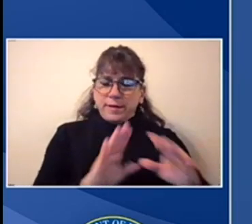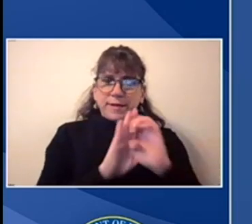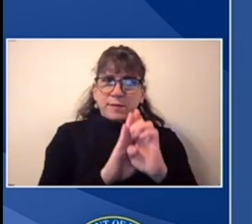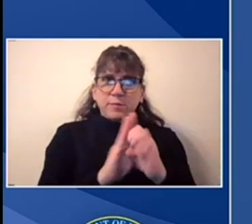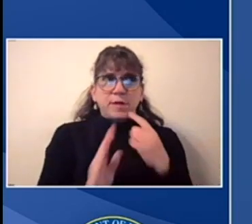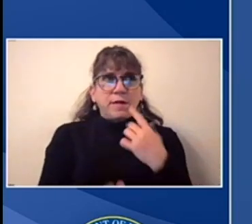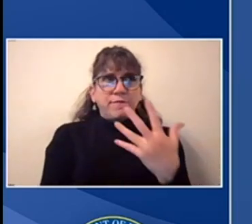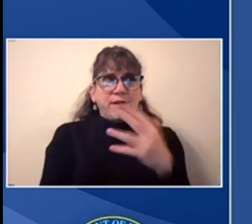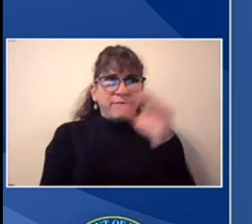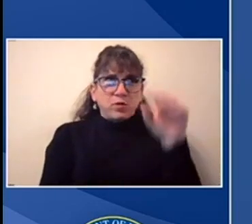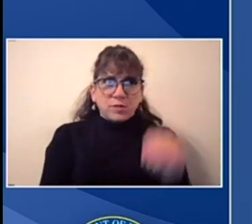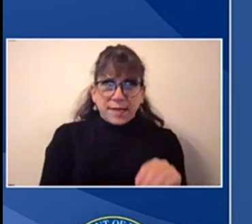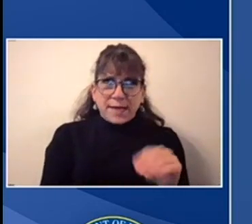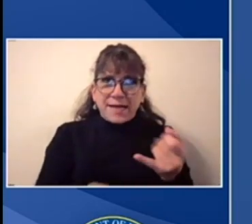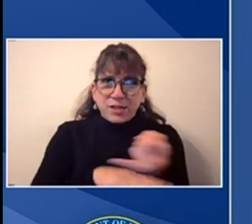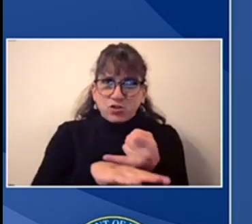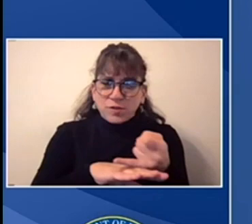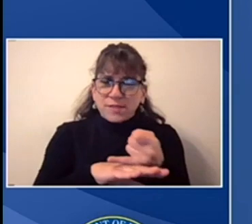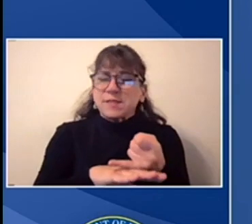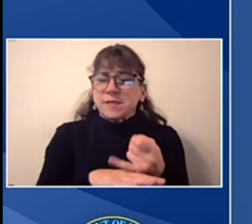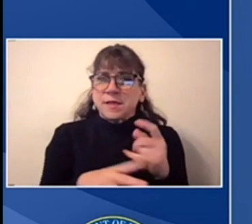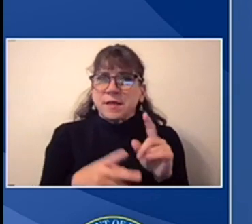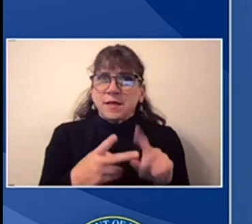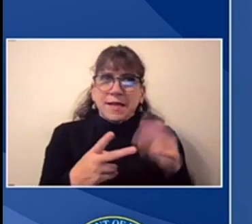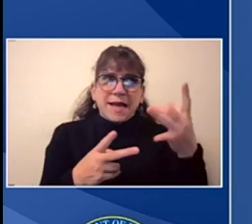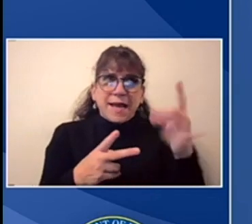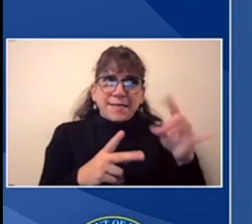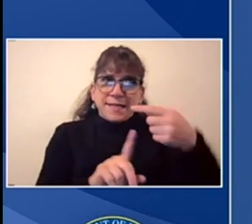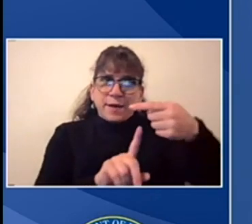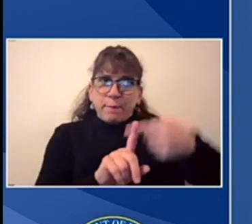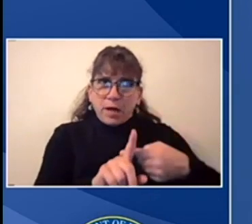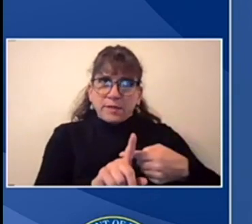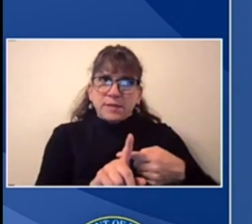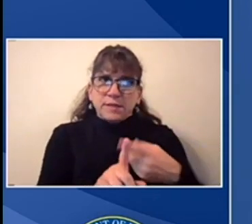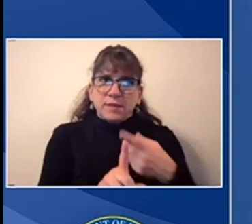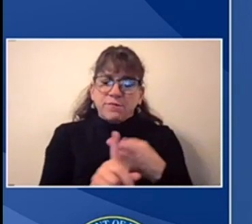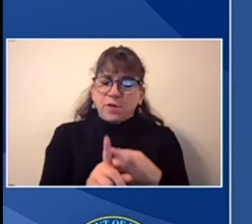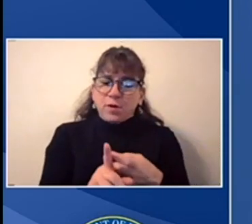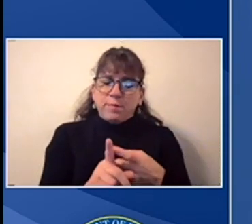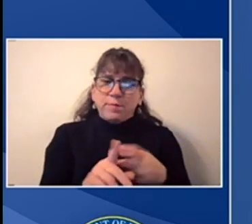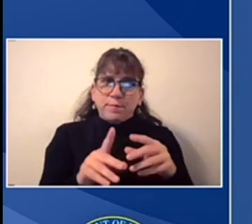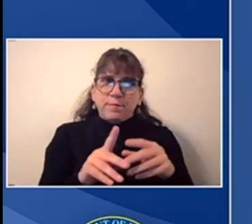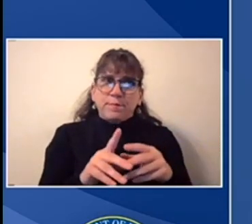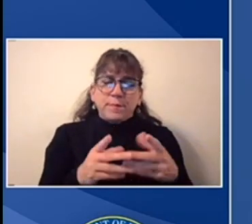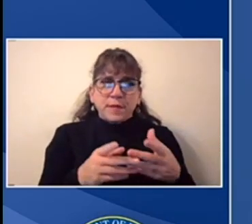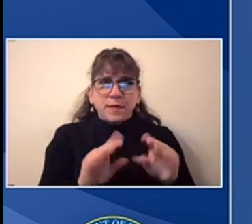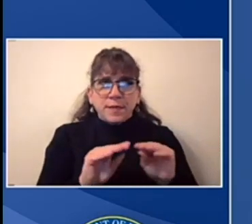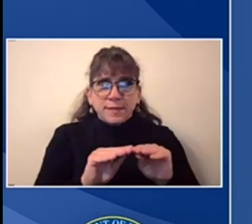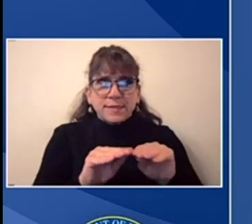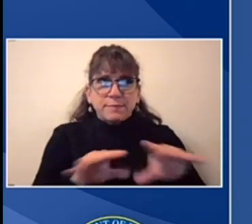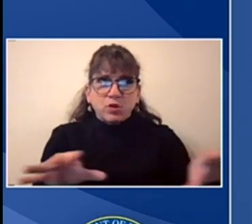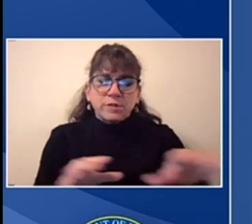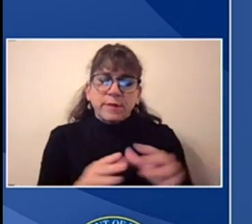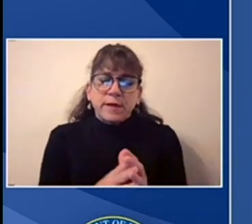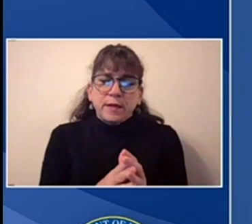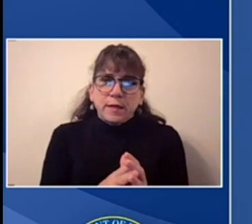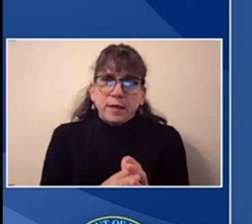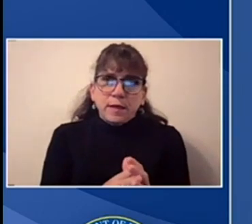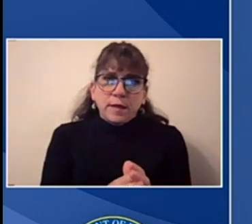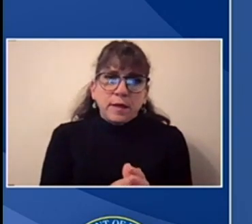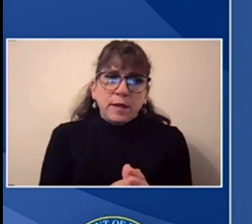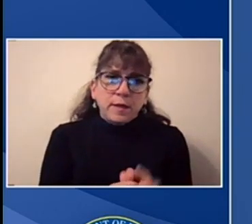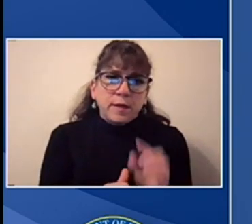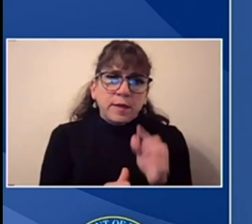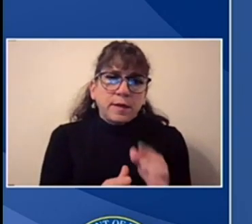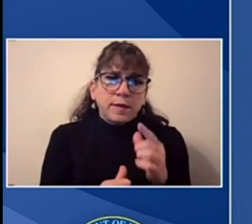5% interest rate and 18 months sort of from disbursement entering repayment, so a year plus or 6 months grace